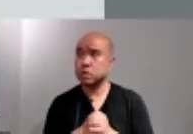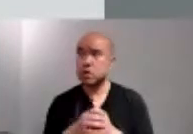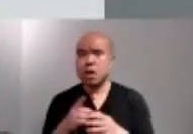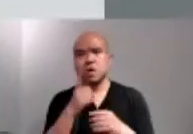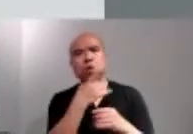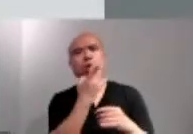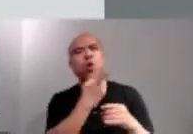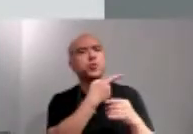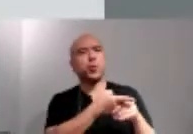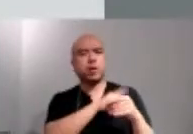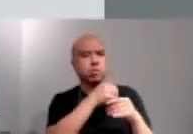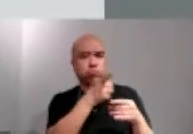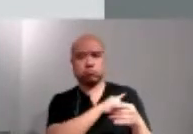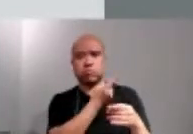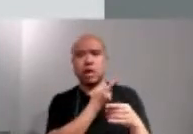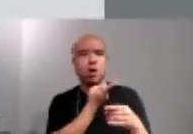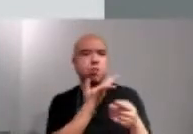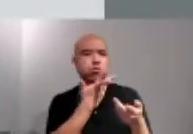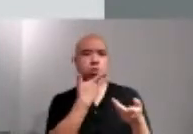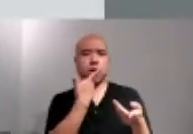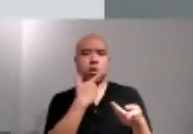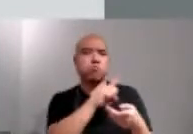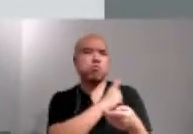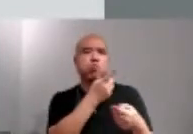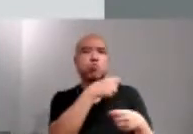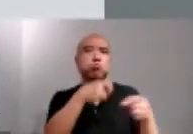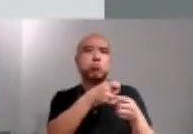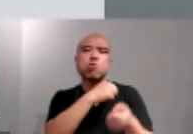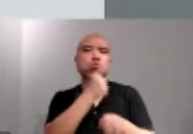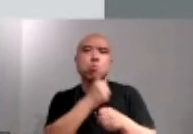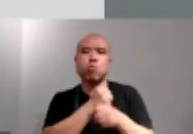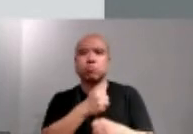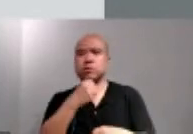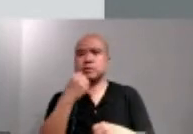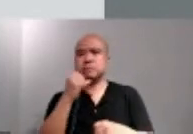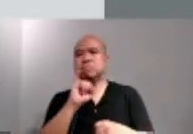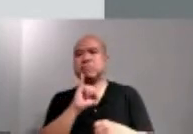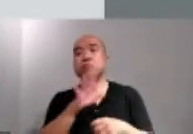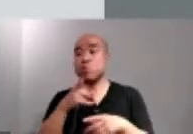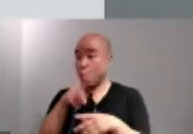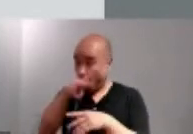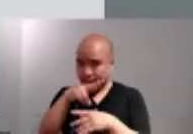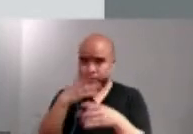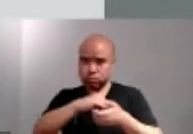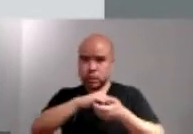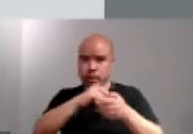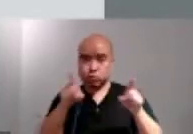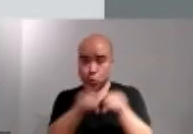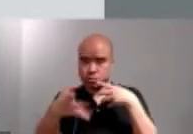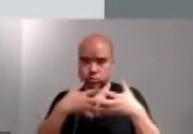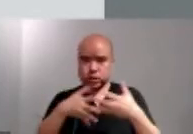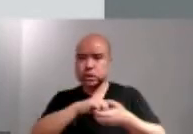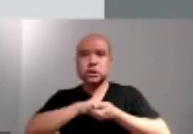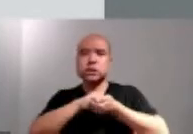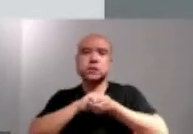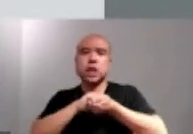You can grow and overcome crisis quickly with good colleagues. The good talent entrepreneur should